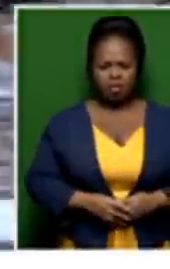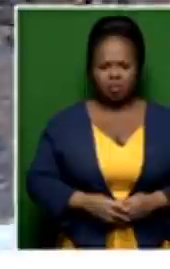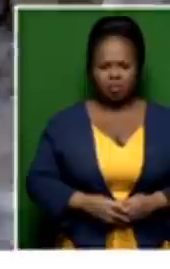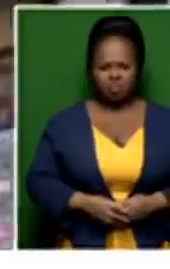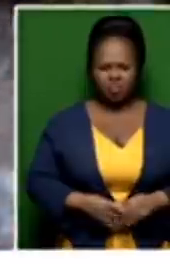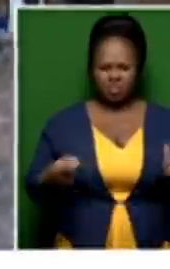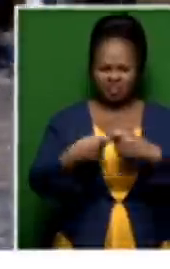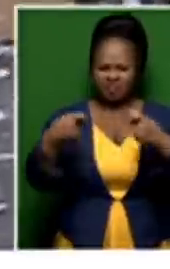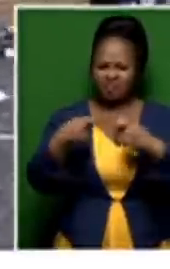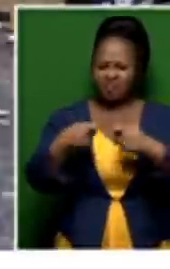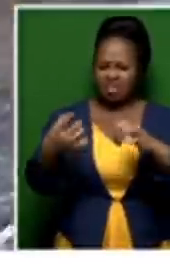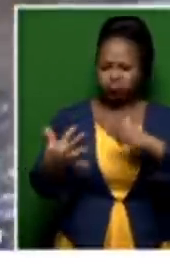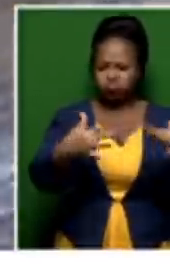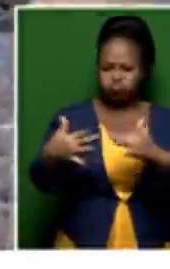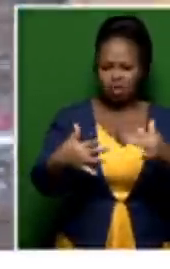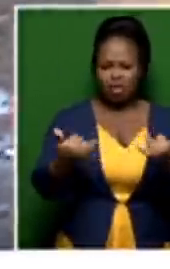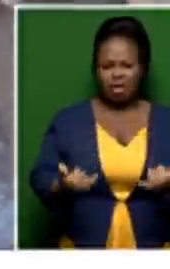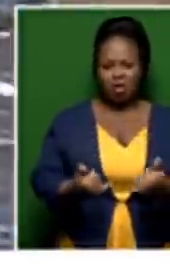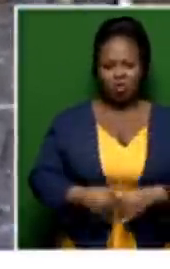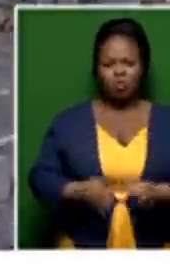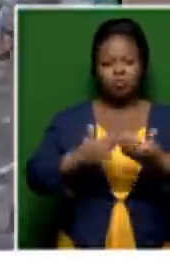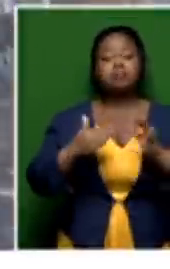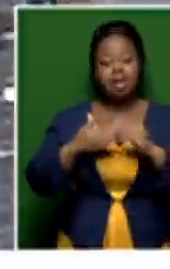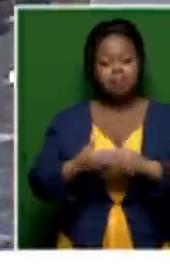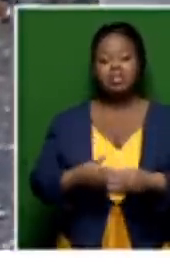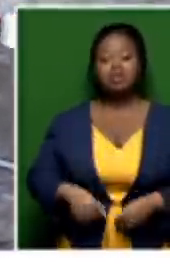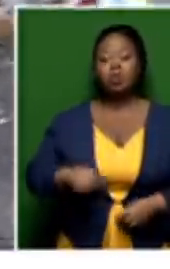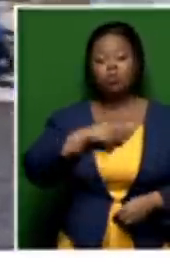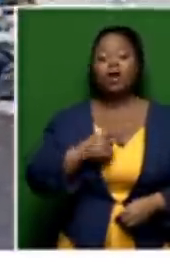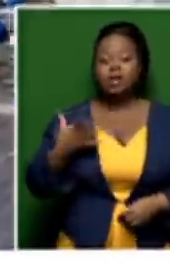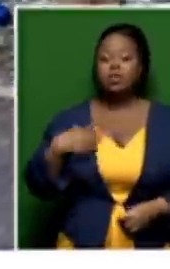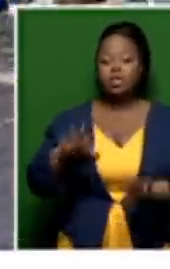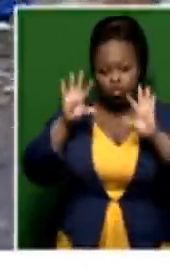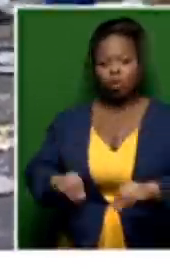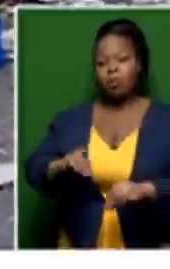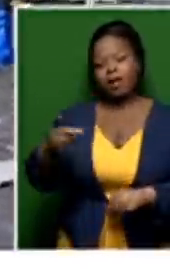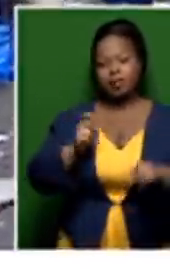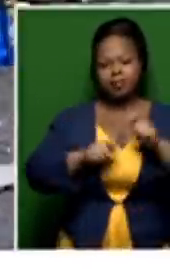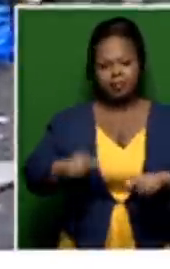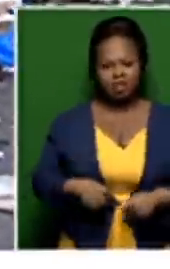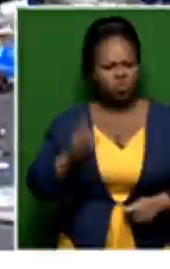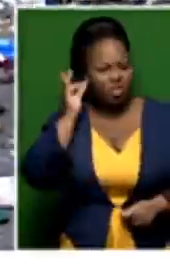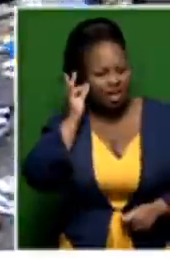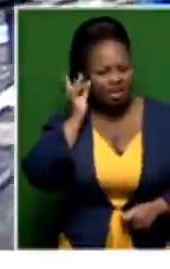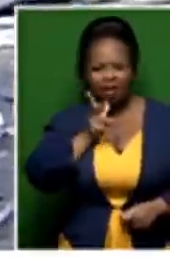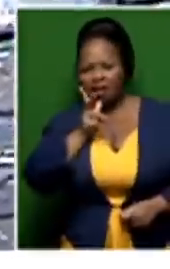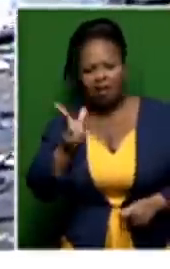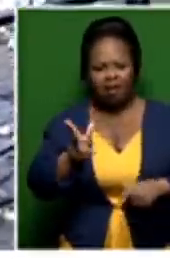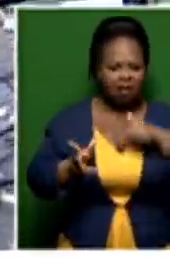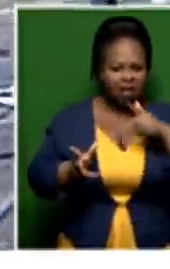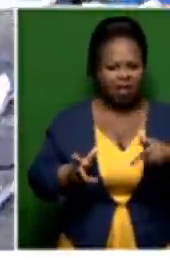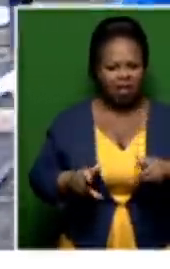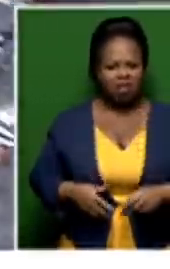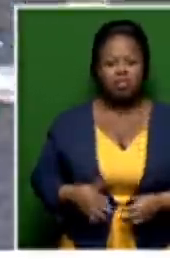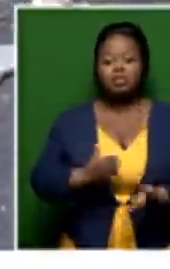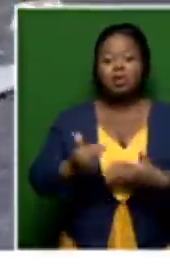Seems to be a scuffle now between the residents who don't want the looting to continue here. You heard some of those